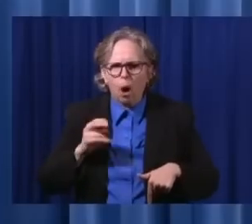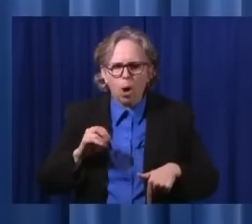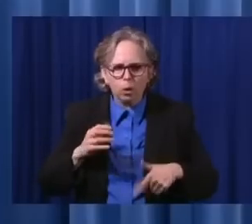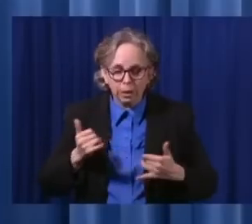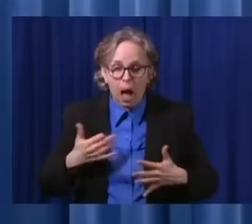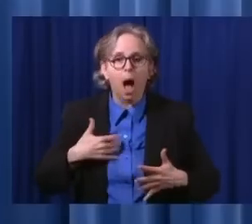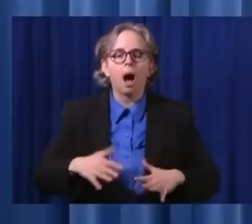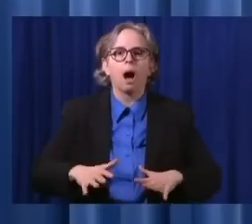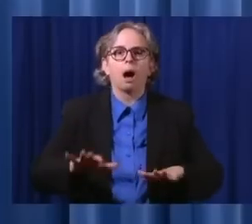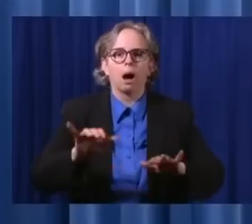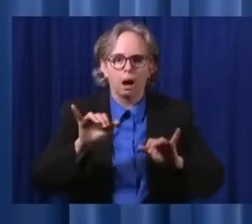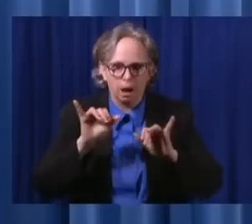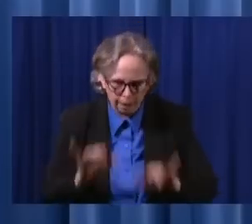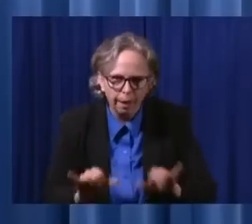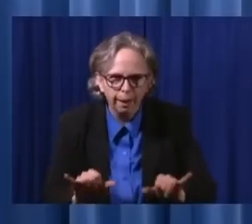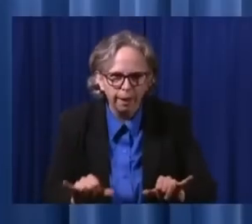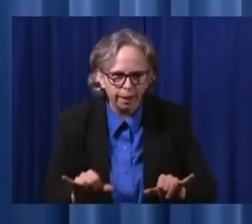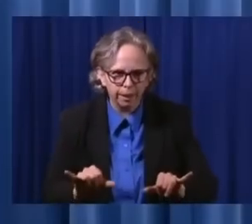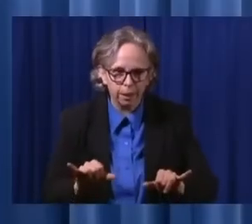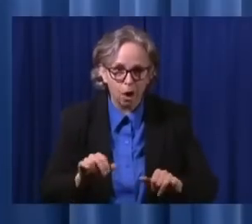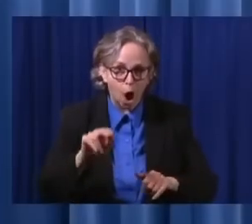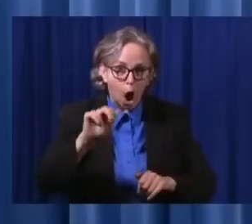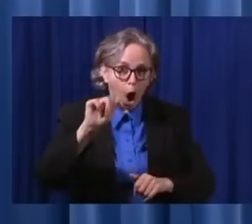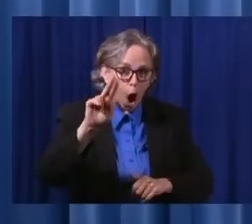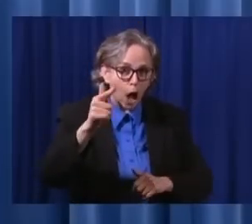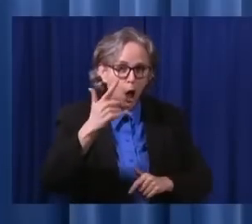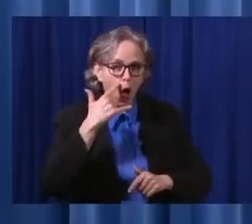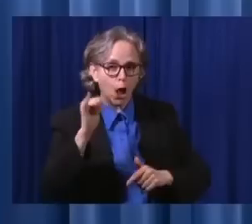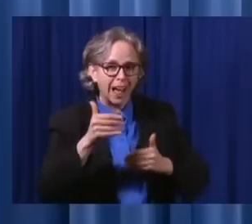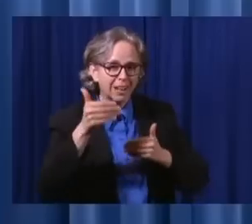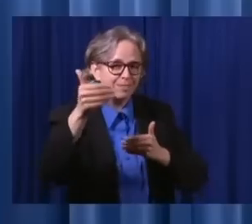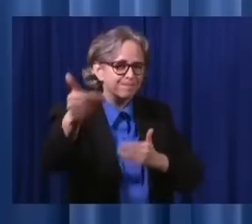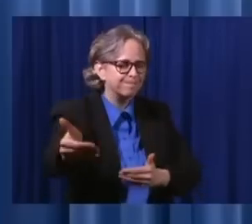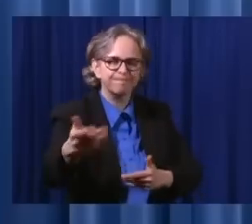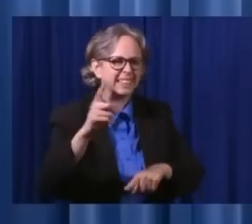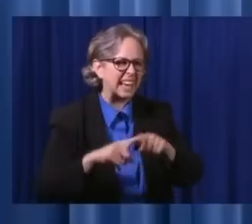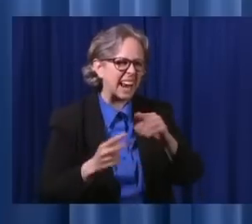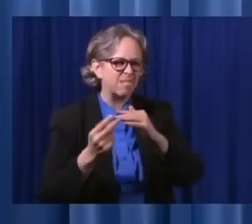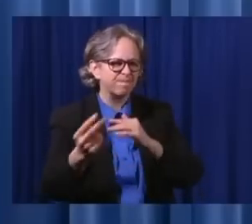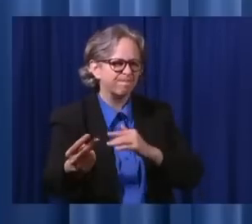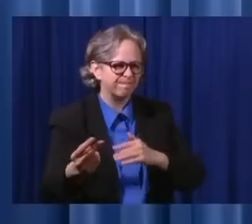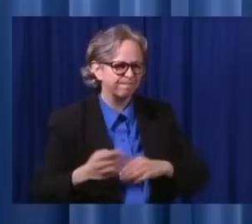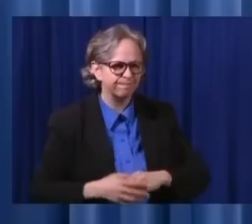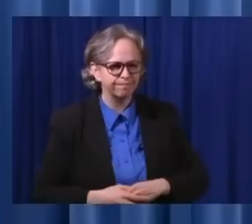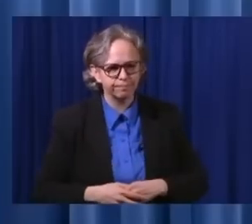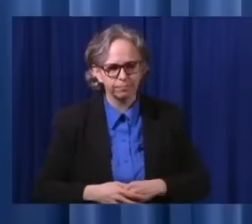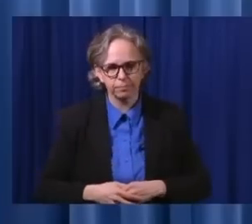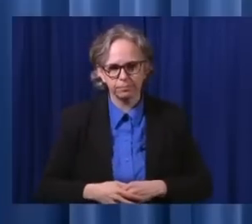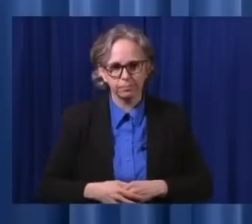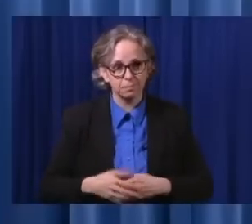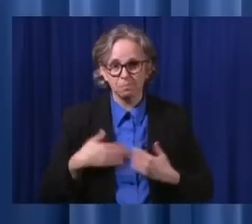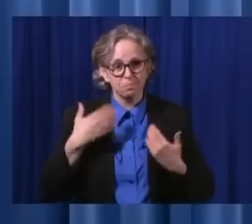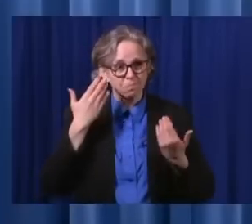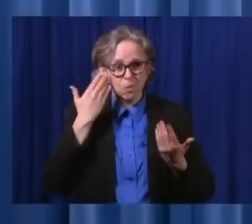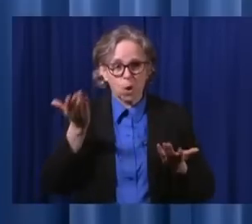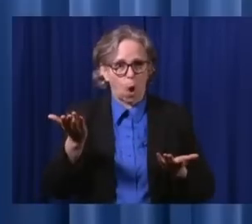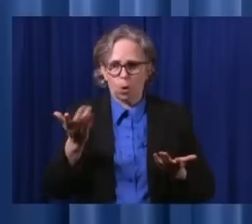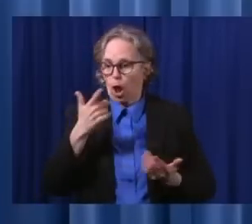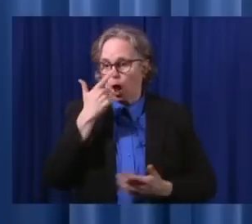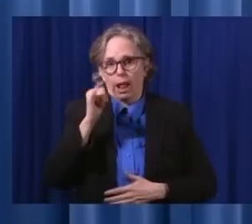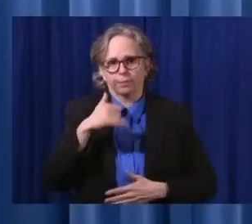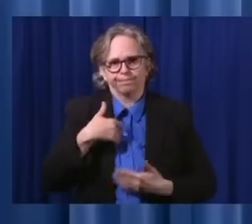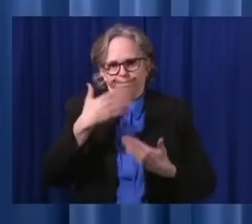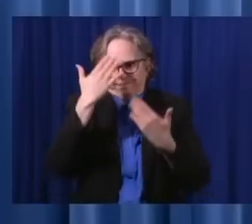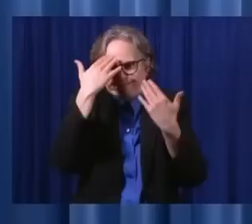the convention, the world's going to fundamentally change between now and then. We just don't know how it's going to change. We don't know where